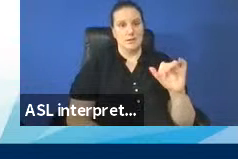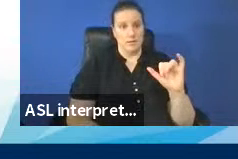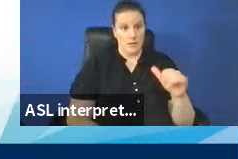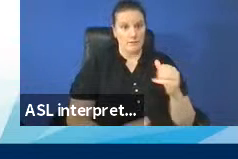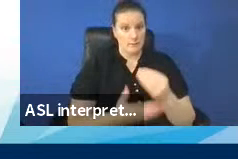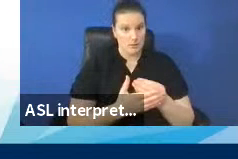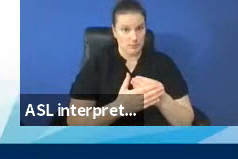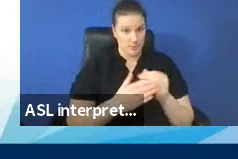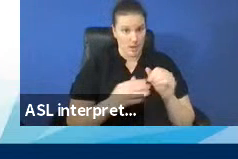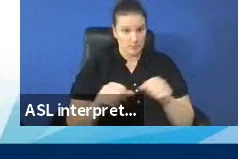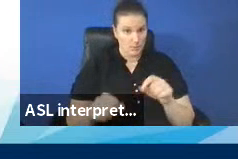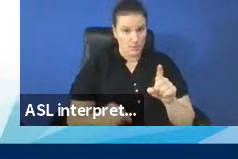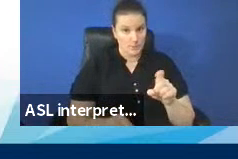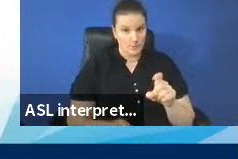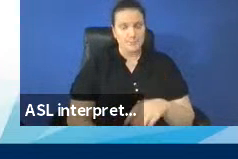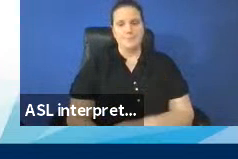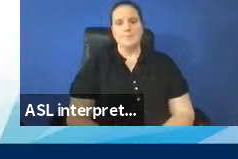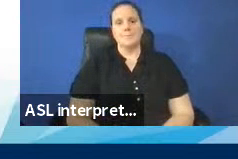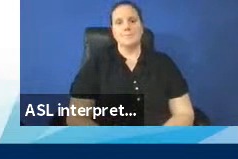possibility.